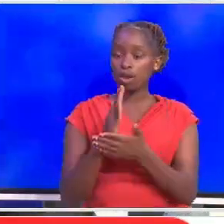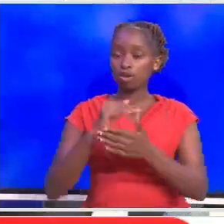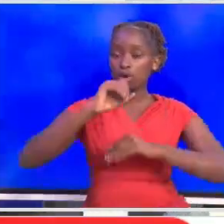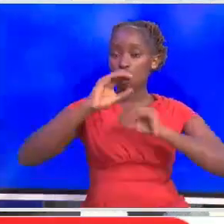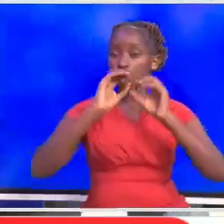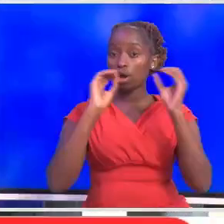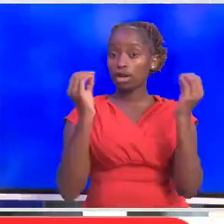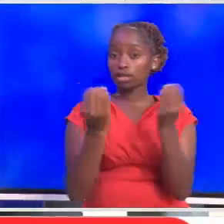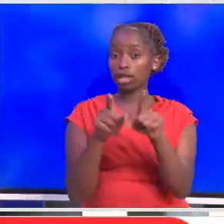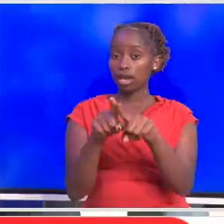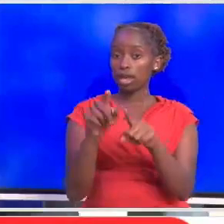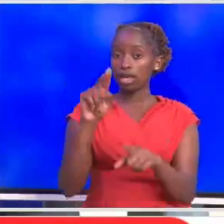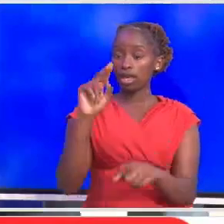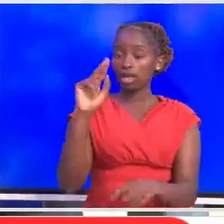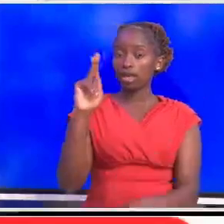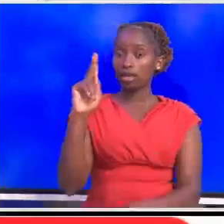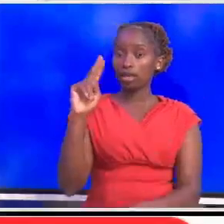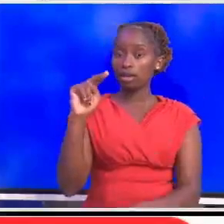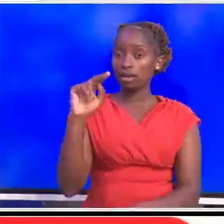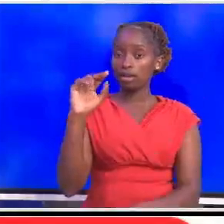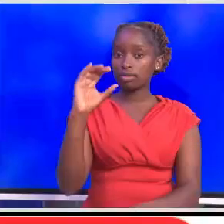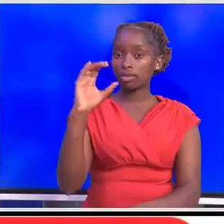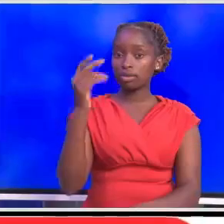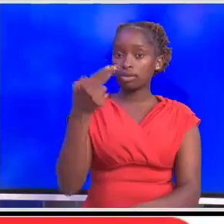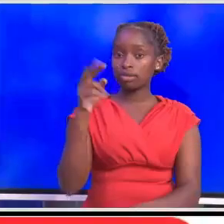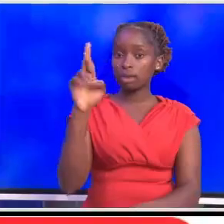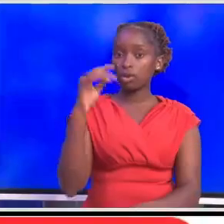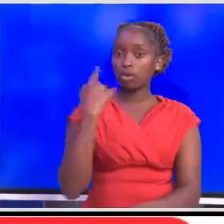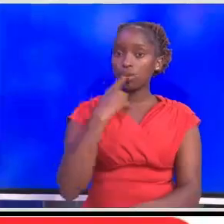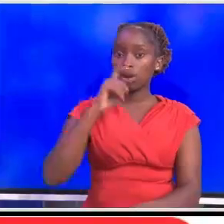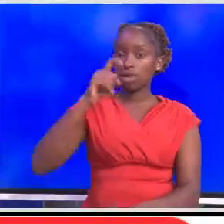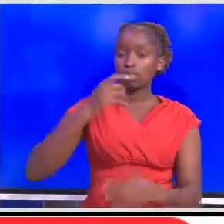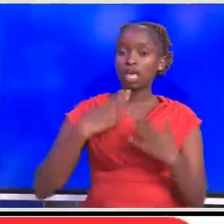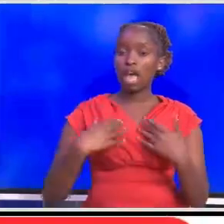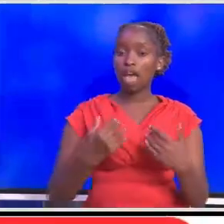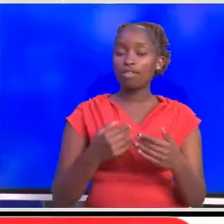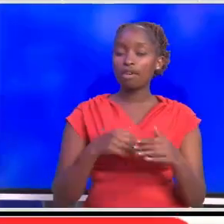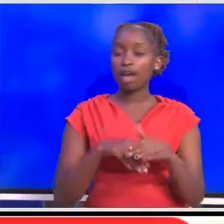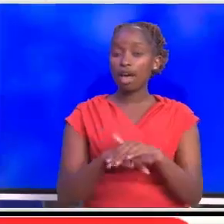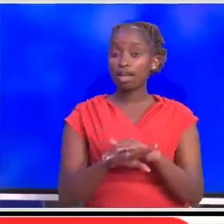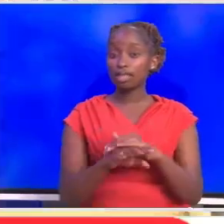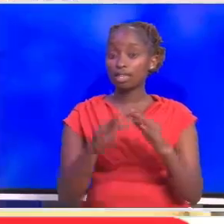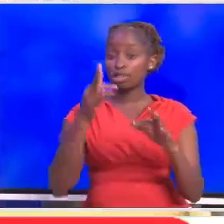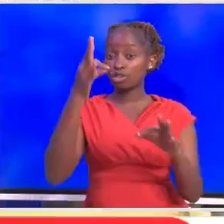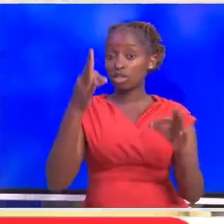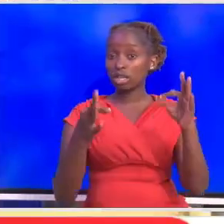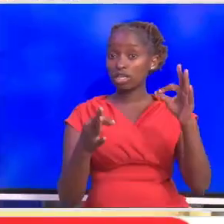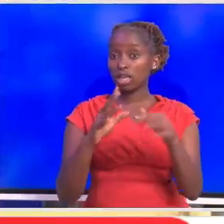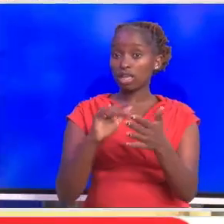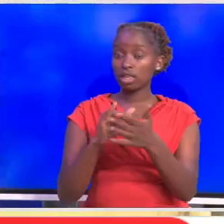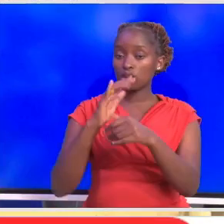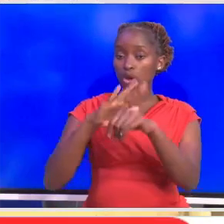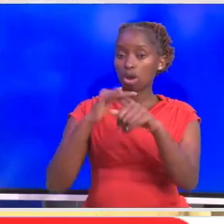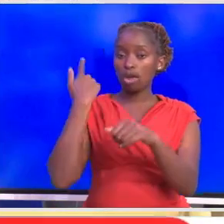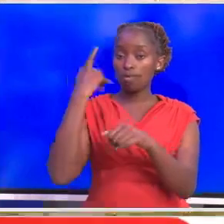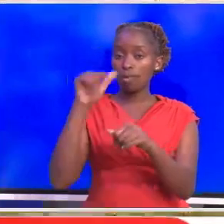as KNCHR, who call it a violation of the right to access to justice, KNHCR calling